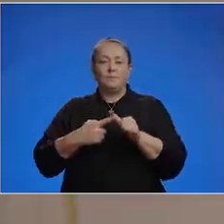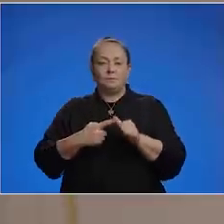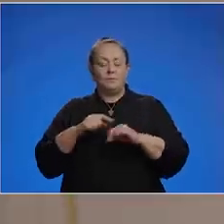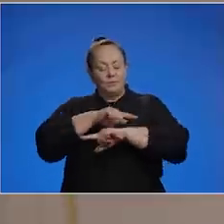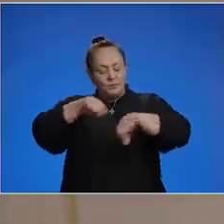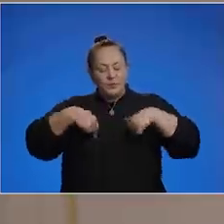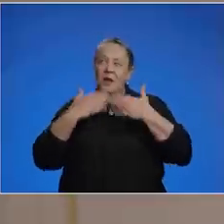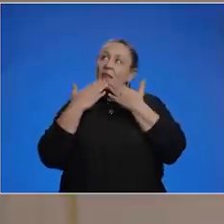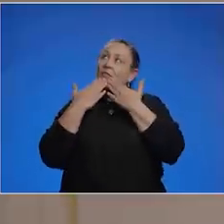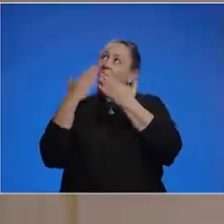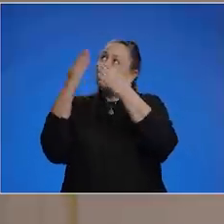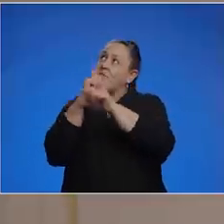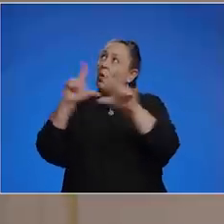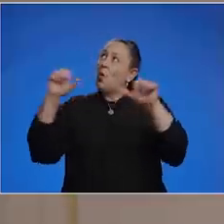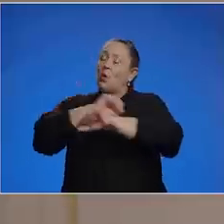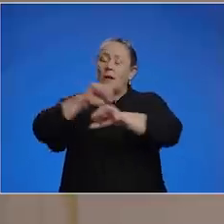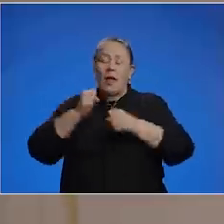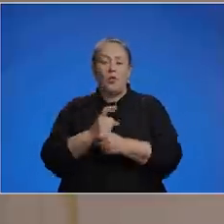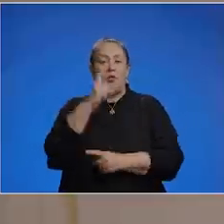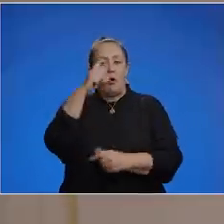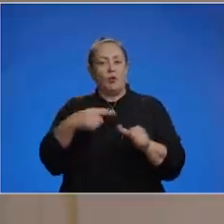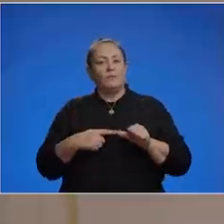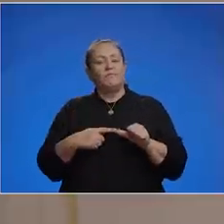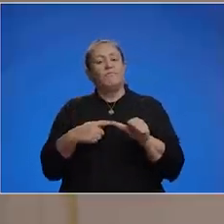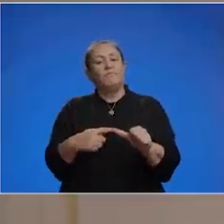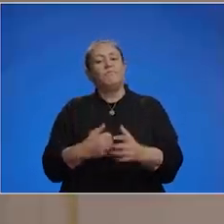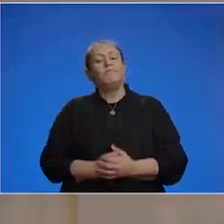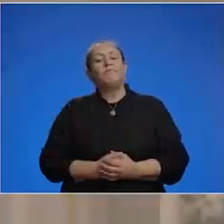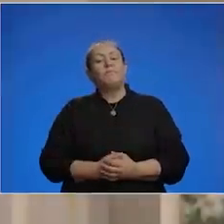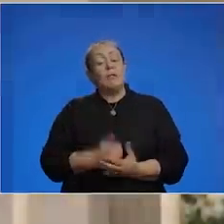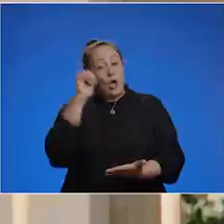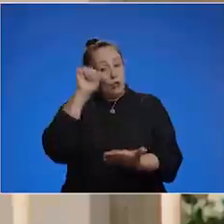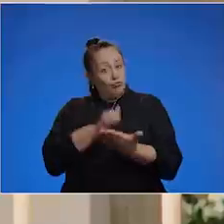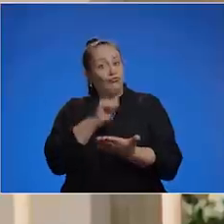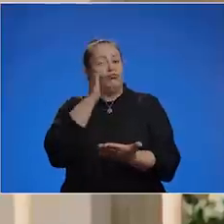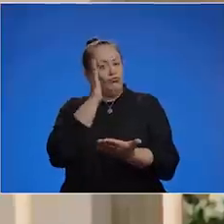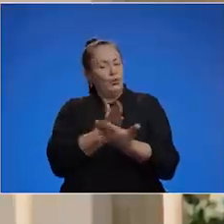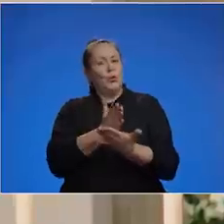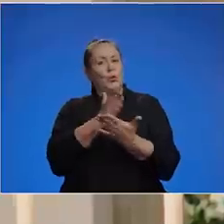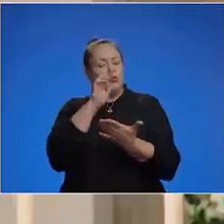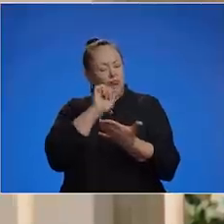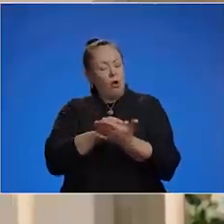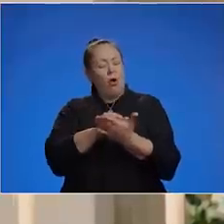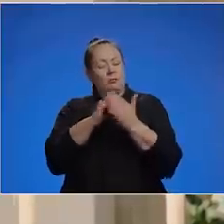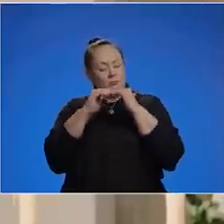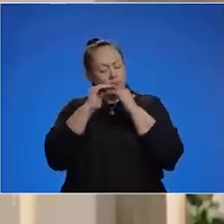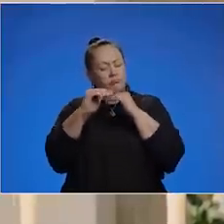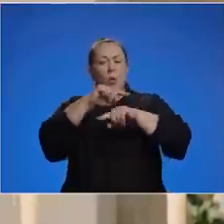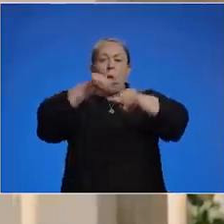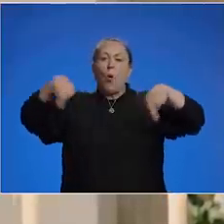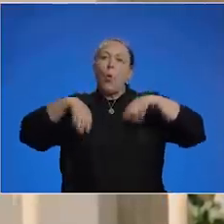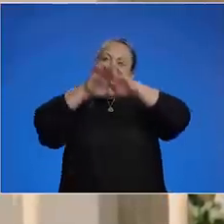hearts. We lift them up to the Lord. Let us give thanks to the Lord our God. It is right and just. It is truly right and just, our duty and